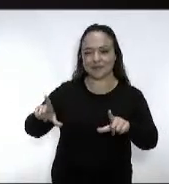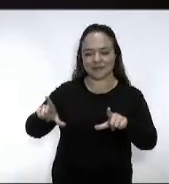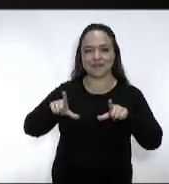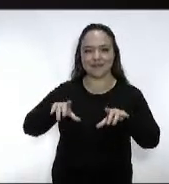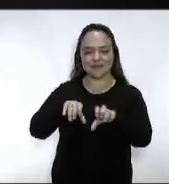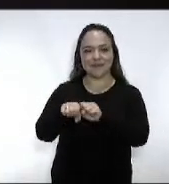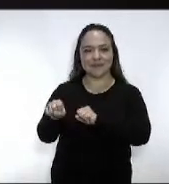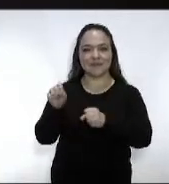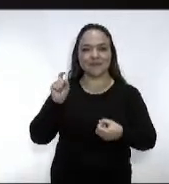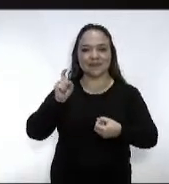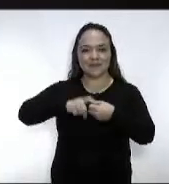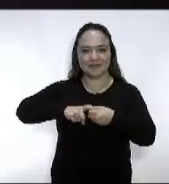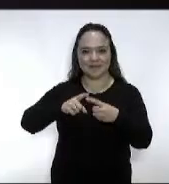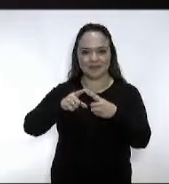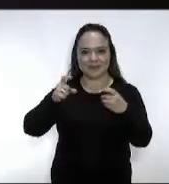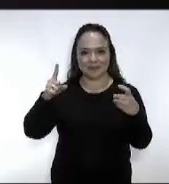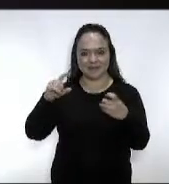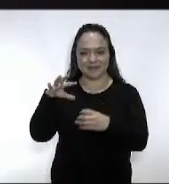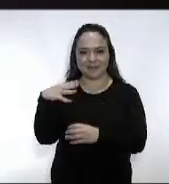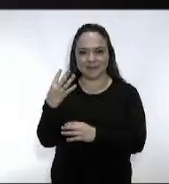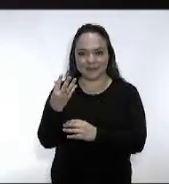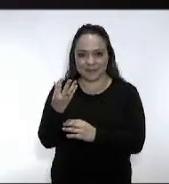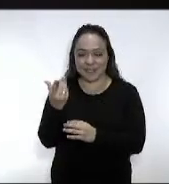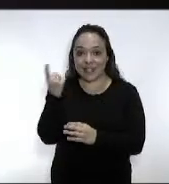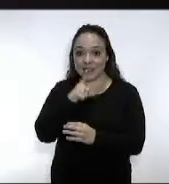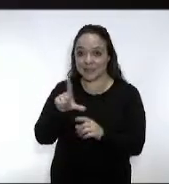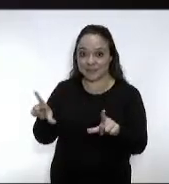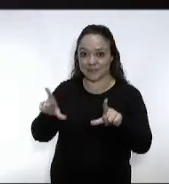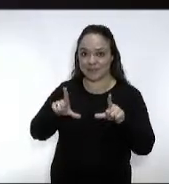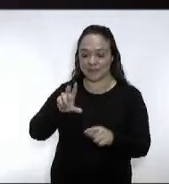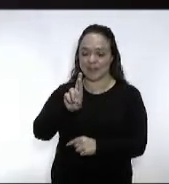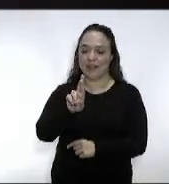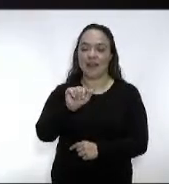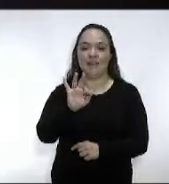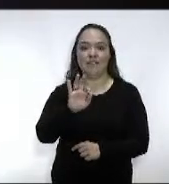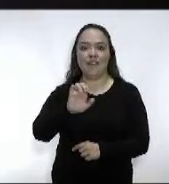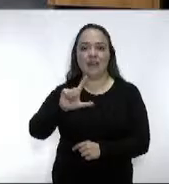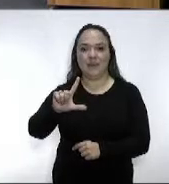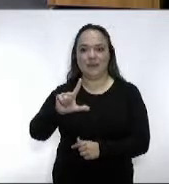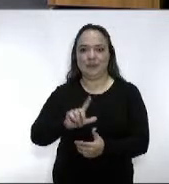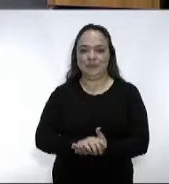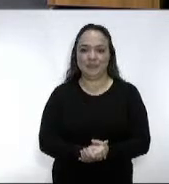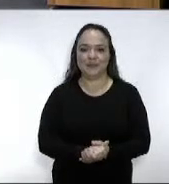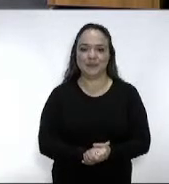certified internationally with the Associate Science degree, Rafael Guedes Bonacin.